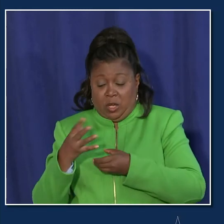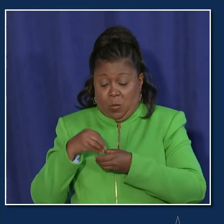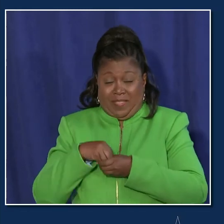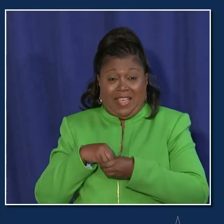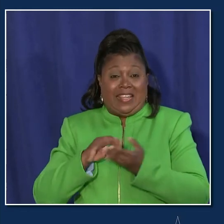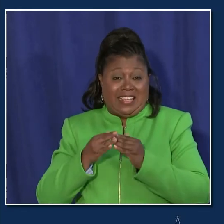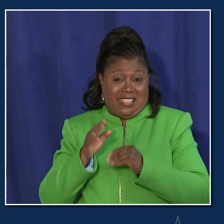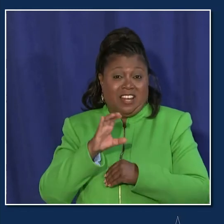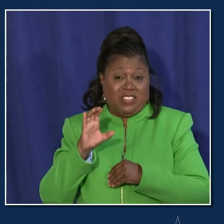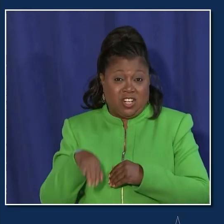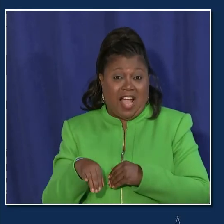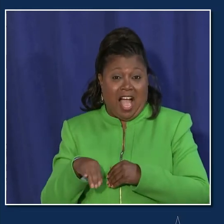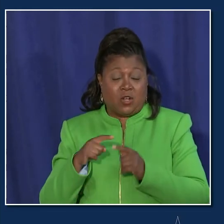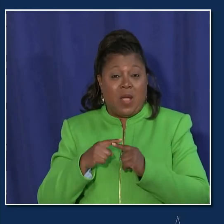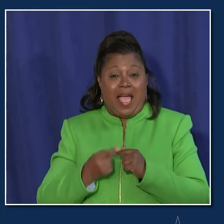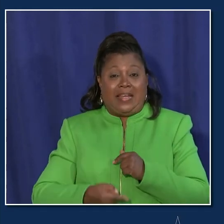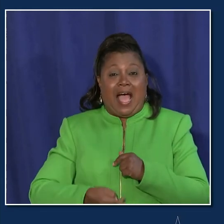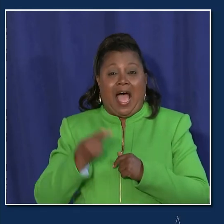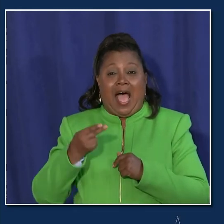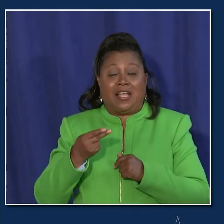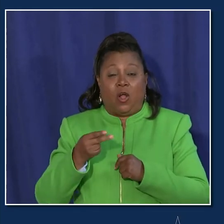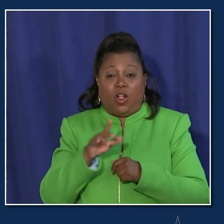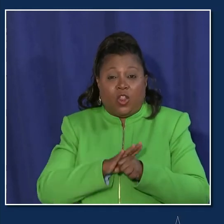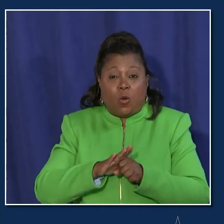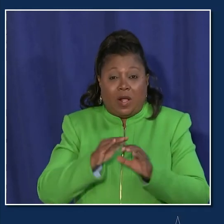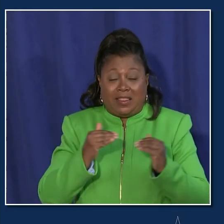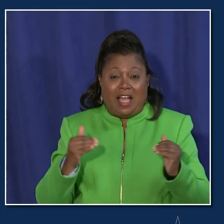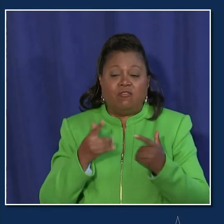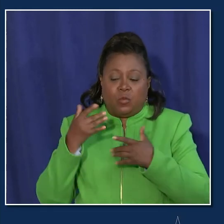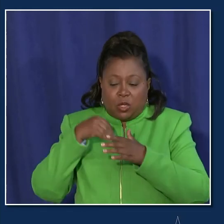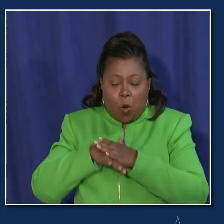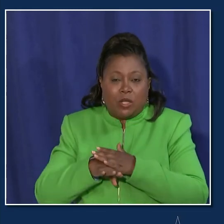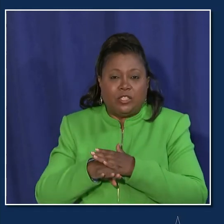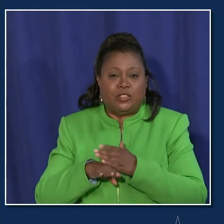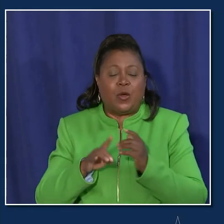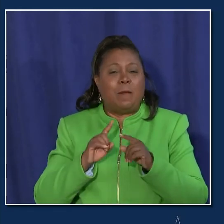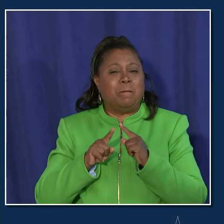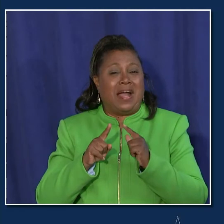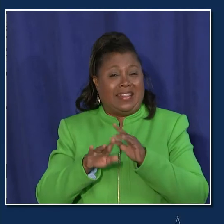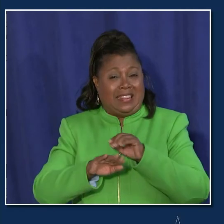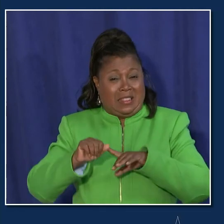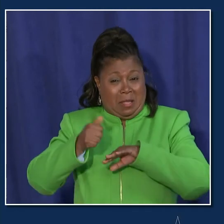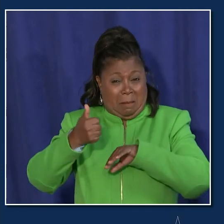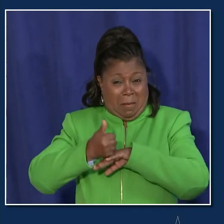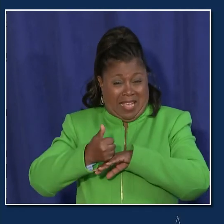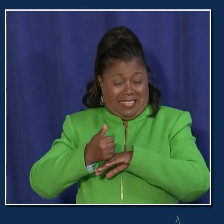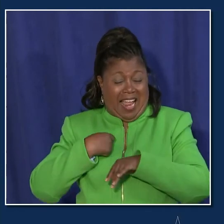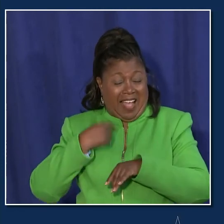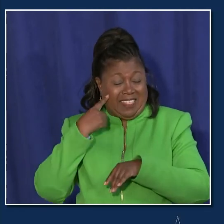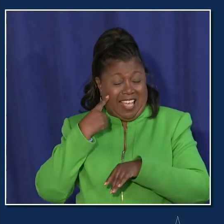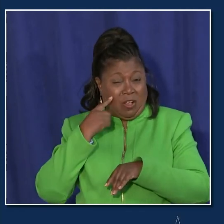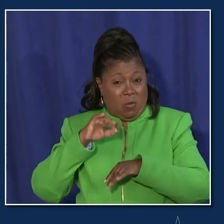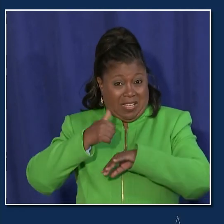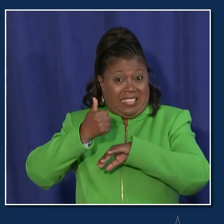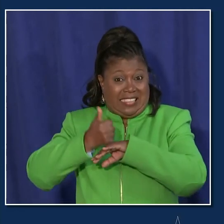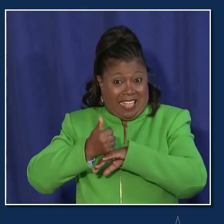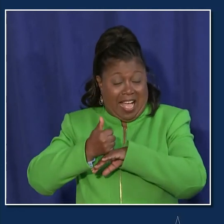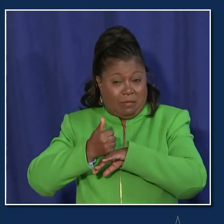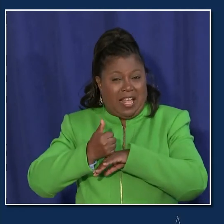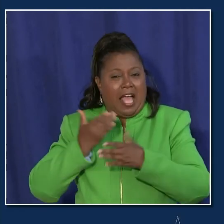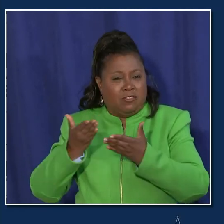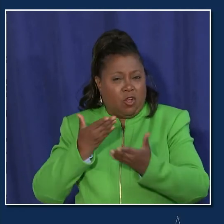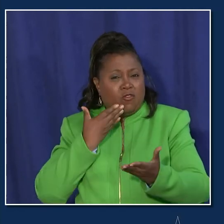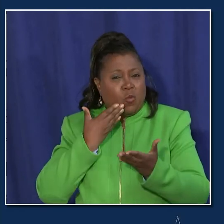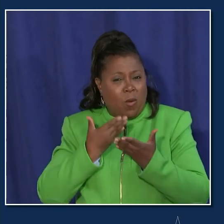the city of Chicago at a hyper-local level that we're going into. But the basics, I think, that we have established have served